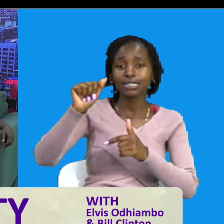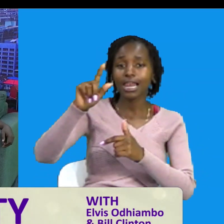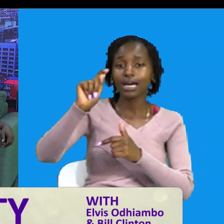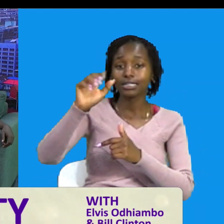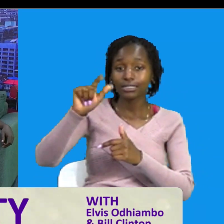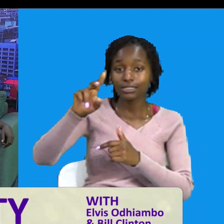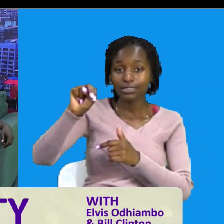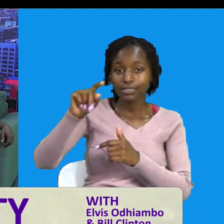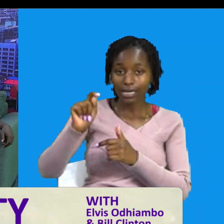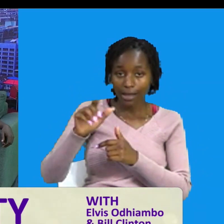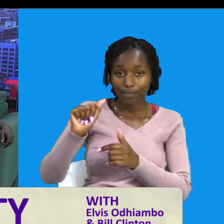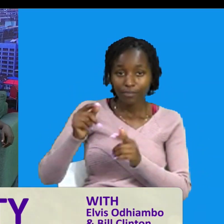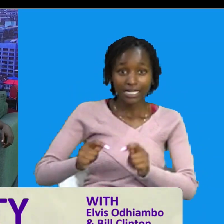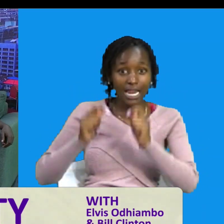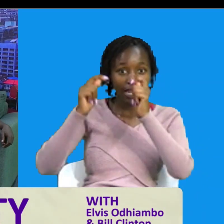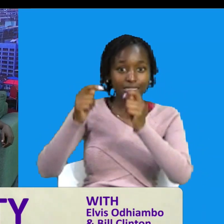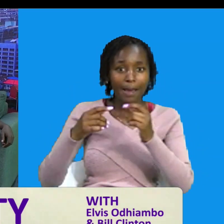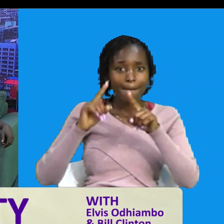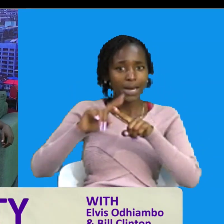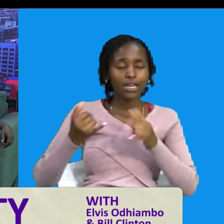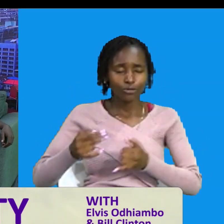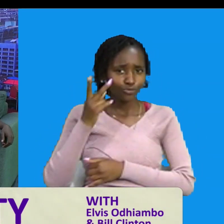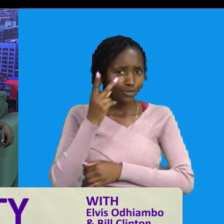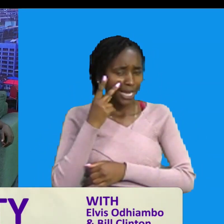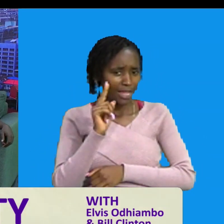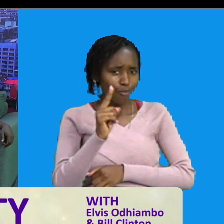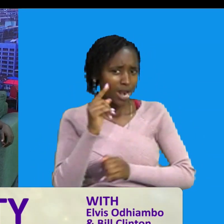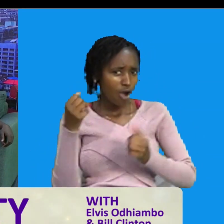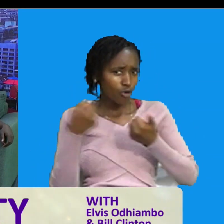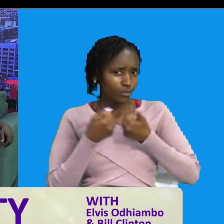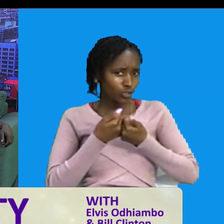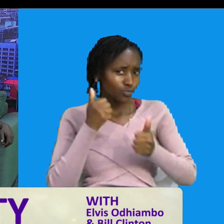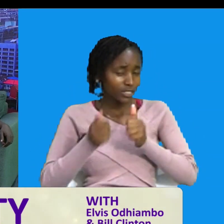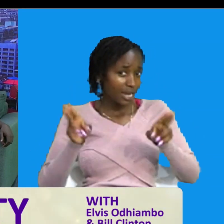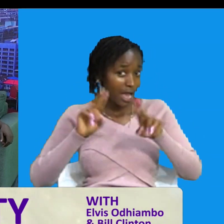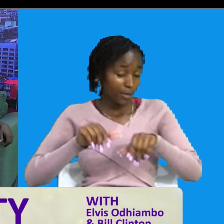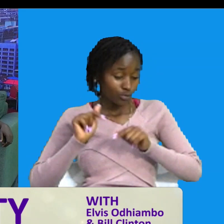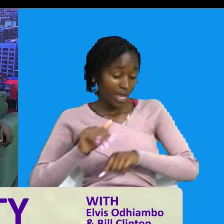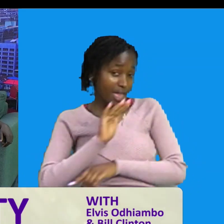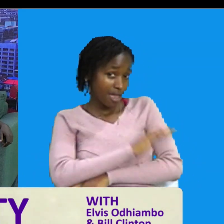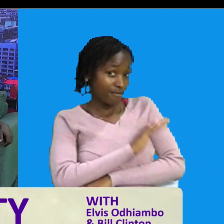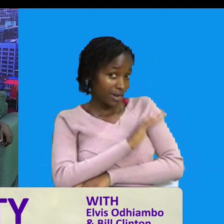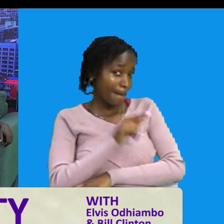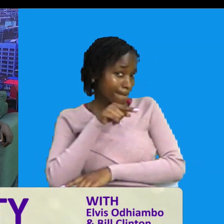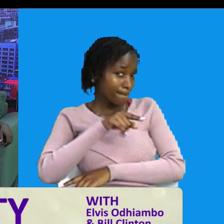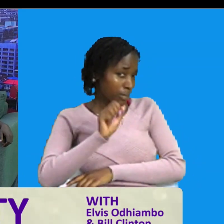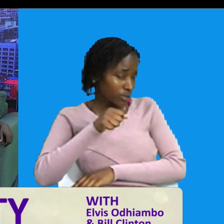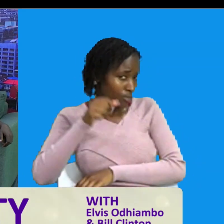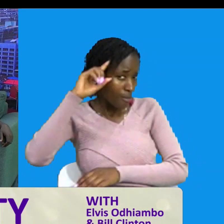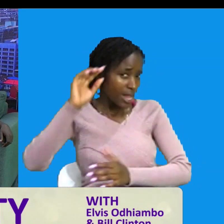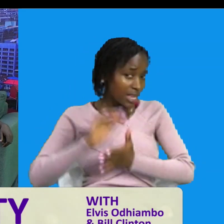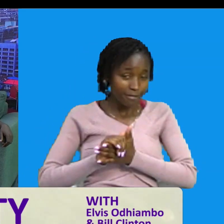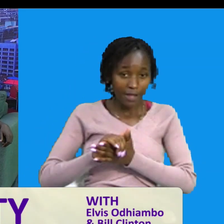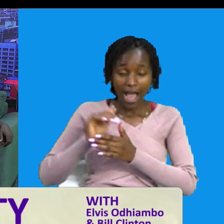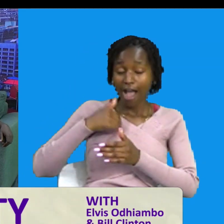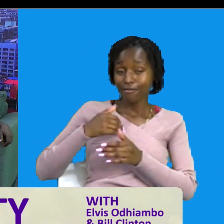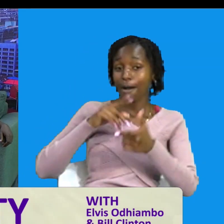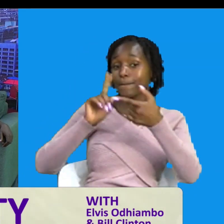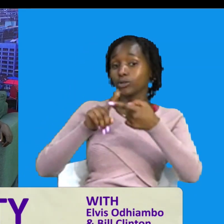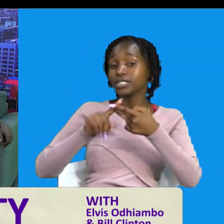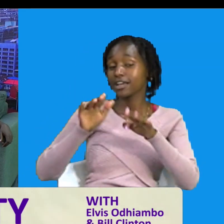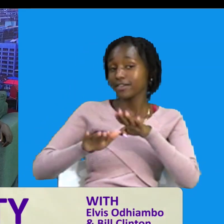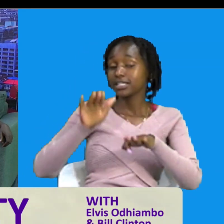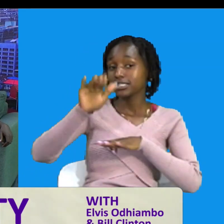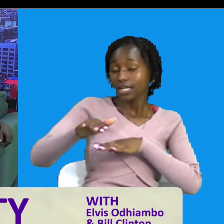again, this is one of the games that is being played this evening. Do you believe that this is a positive step